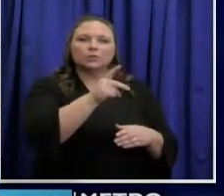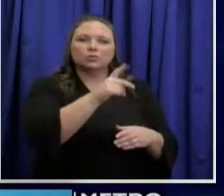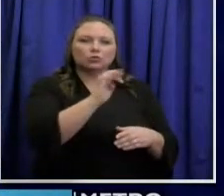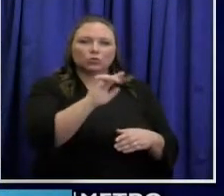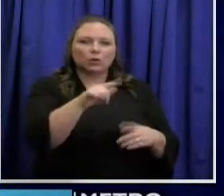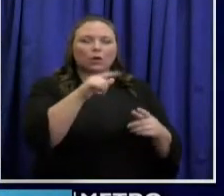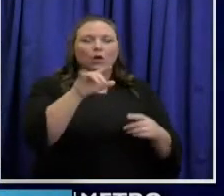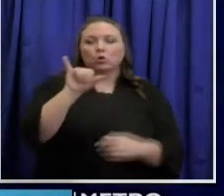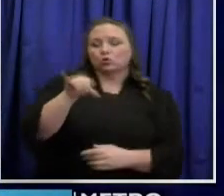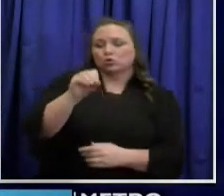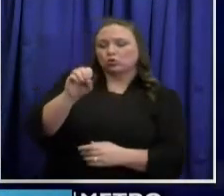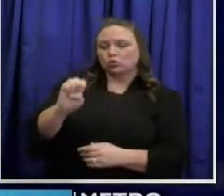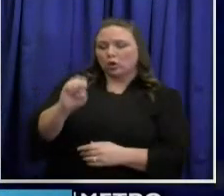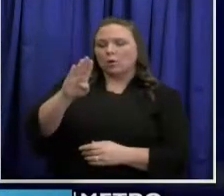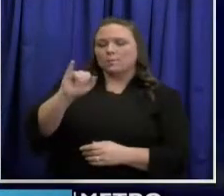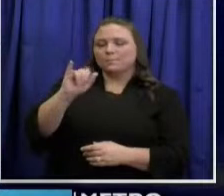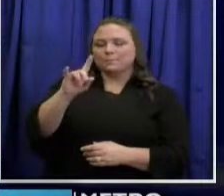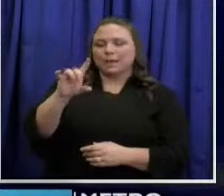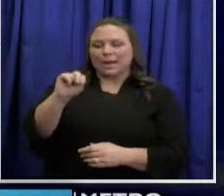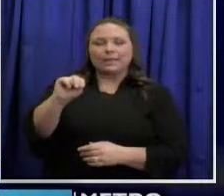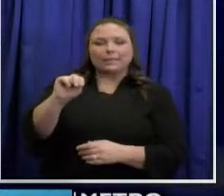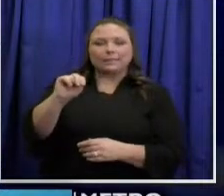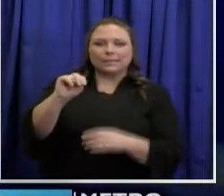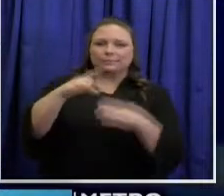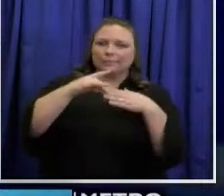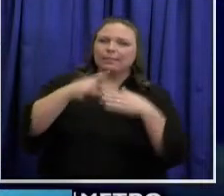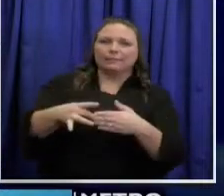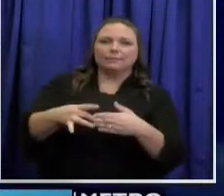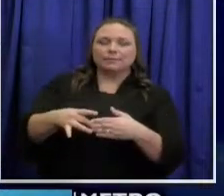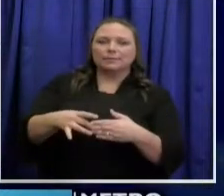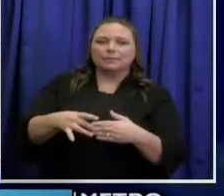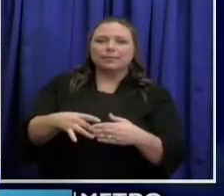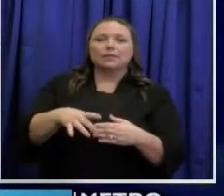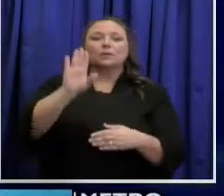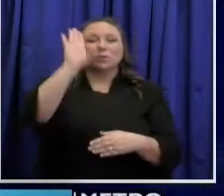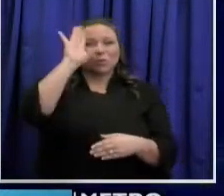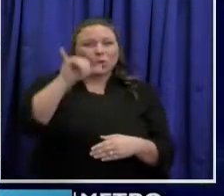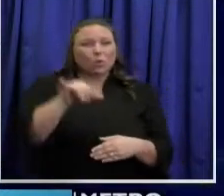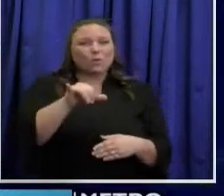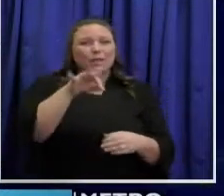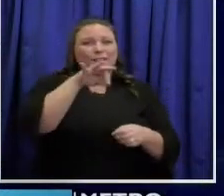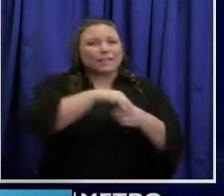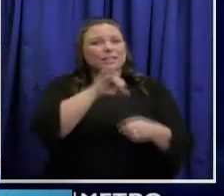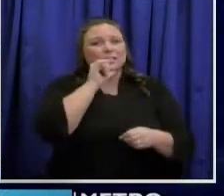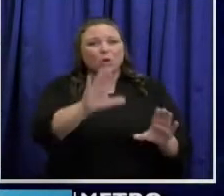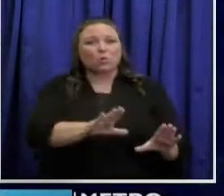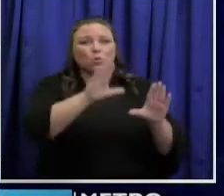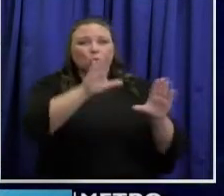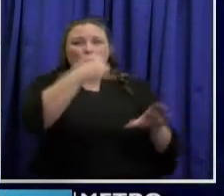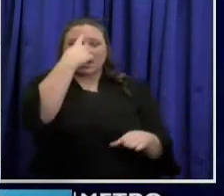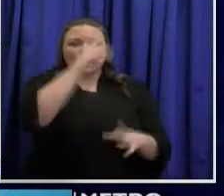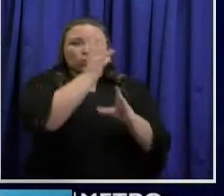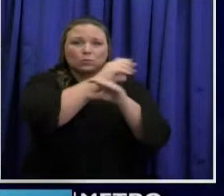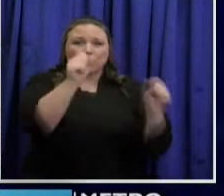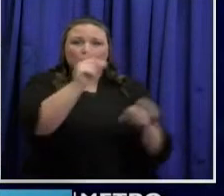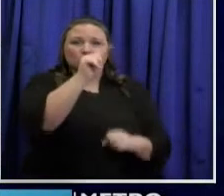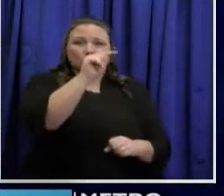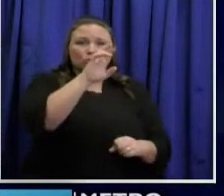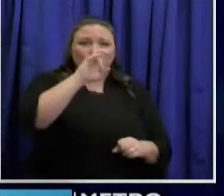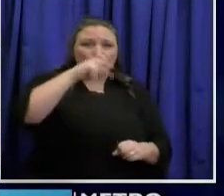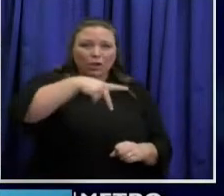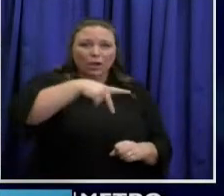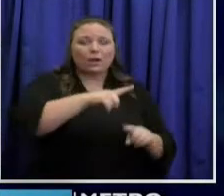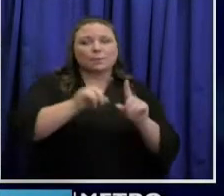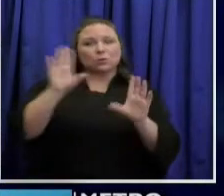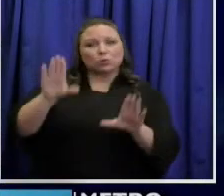lead. So remember, the election was not so great for President Trump, but it was great for Republicans in the